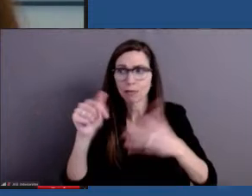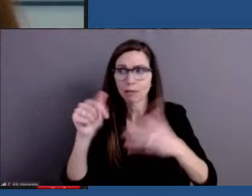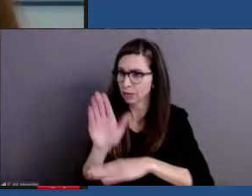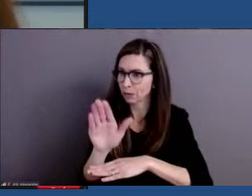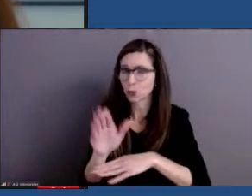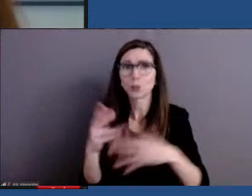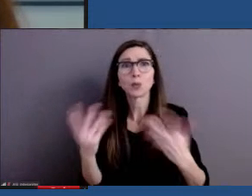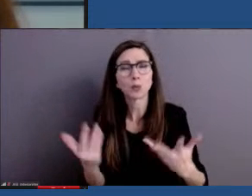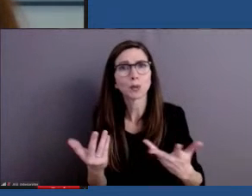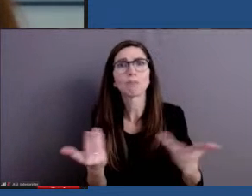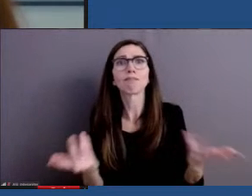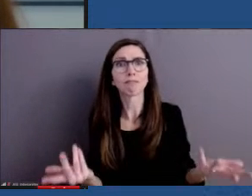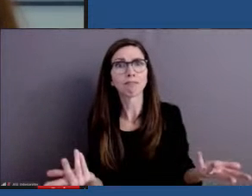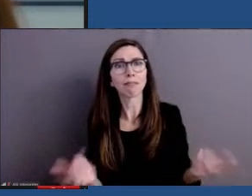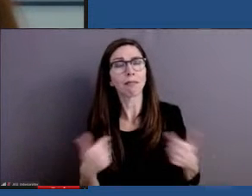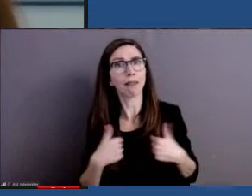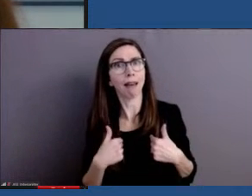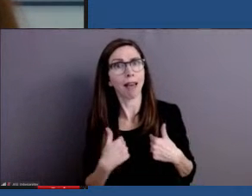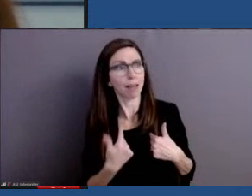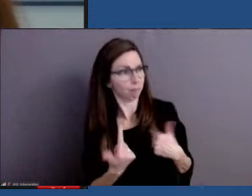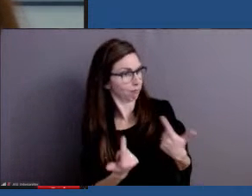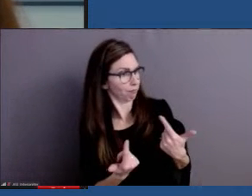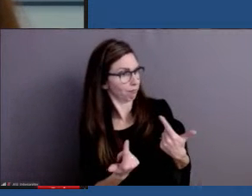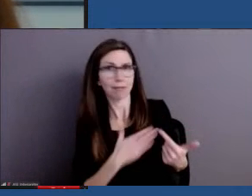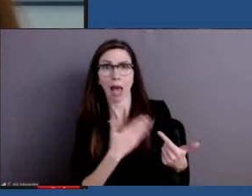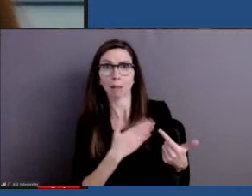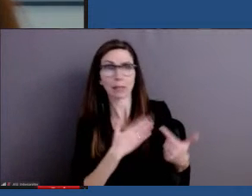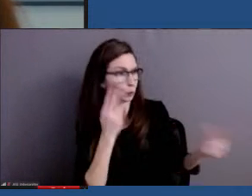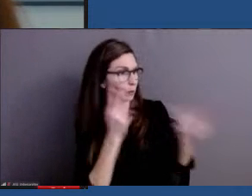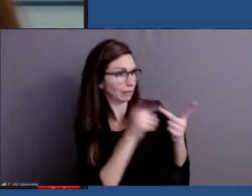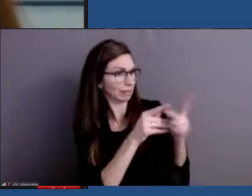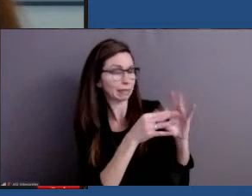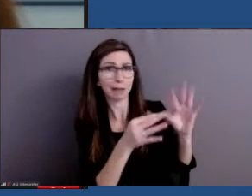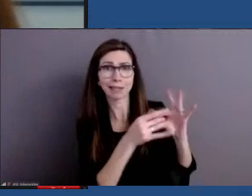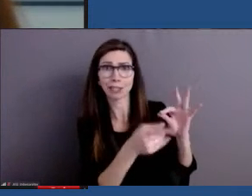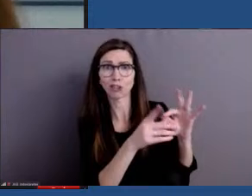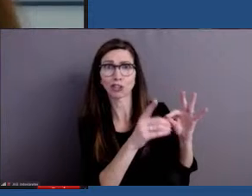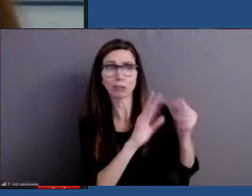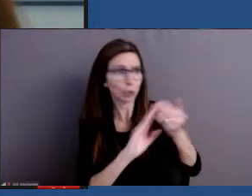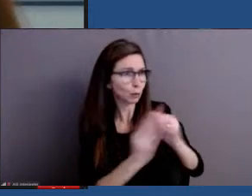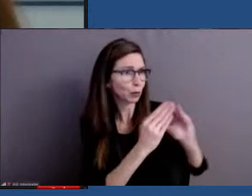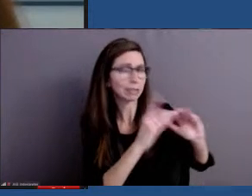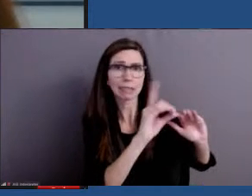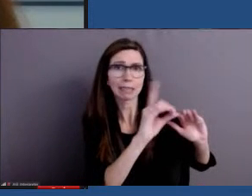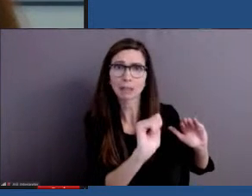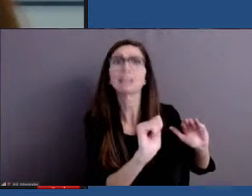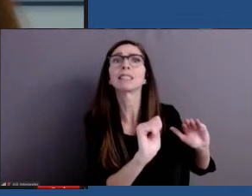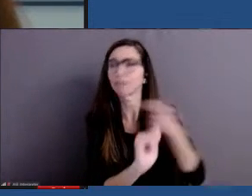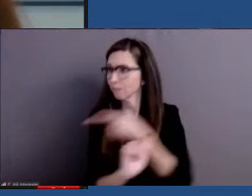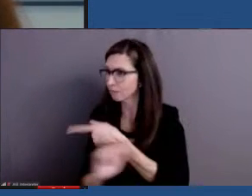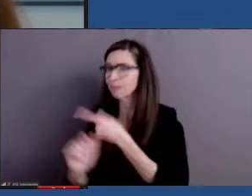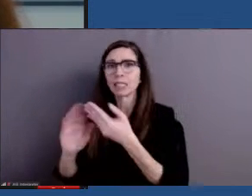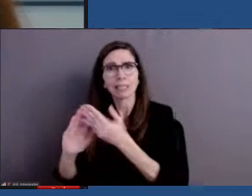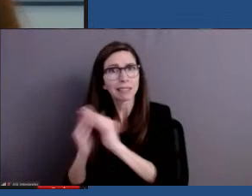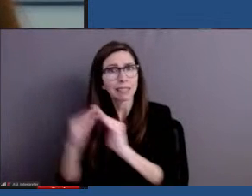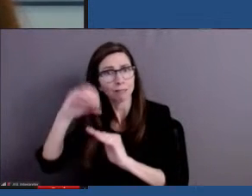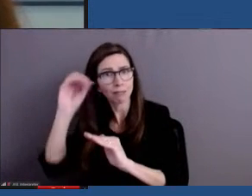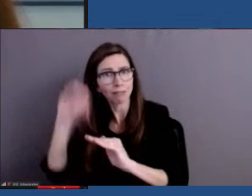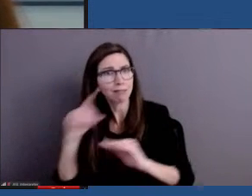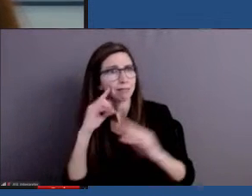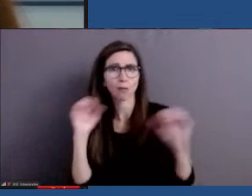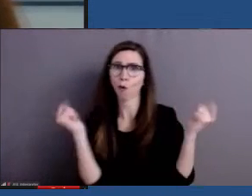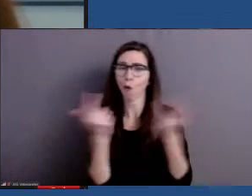that the city is already engaging. Their contribution is extremely important to us. And as